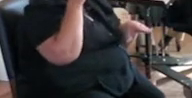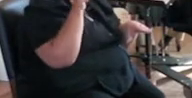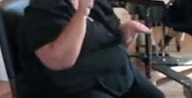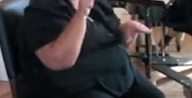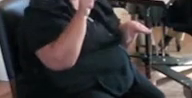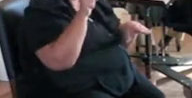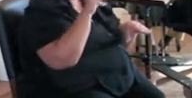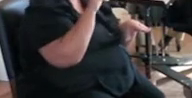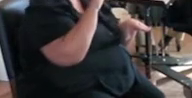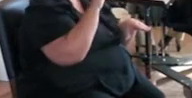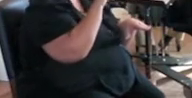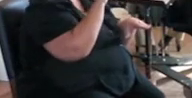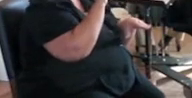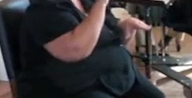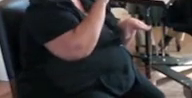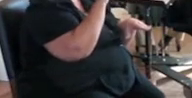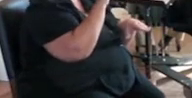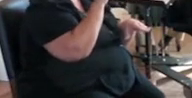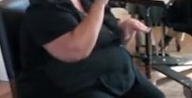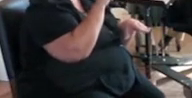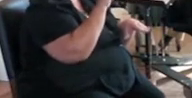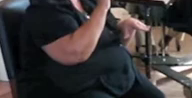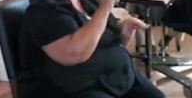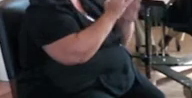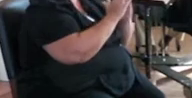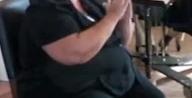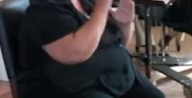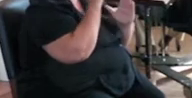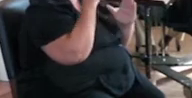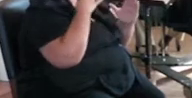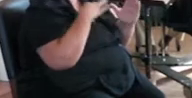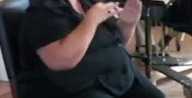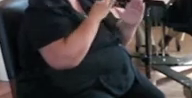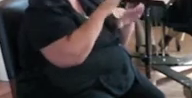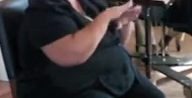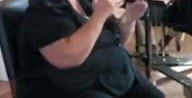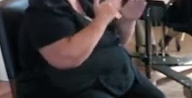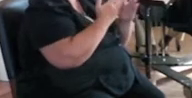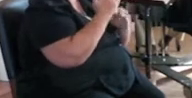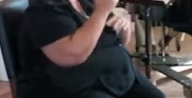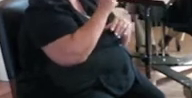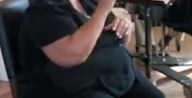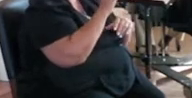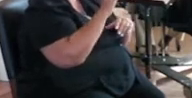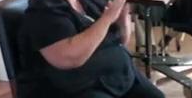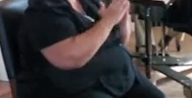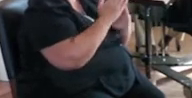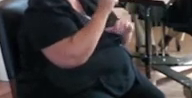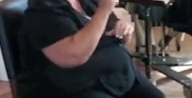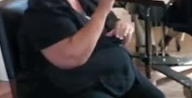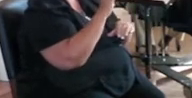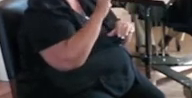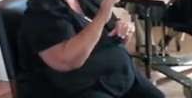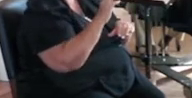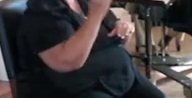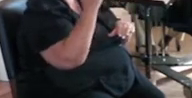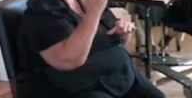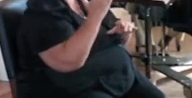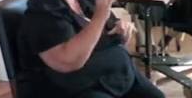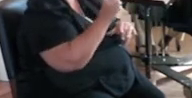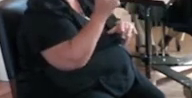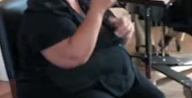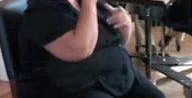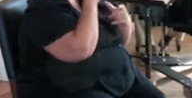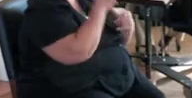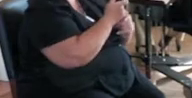Nazarene. And so he's asked for privilege of call through the UCC to be a UCC pastor. So another interesting one. Both